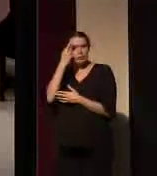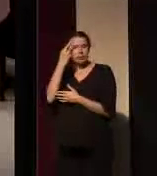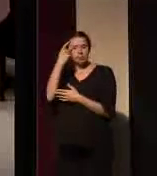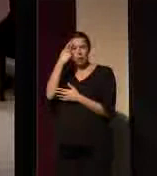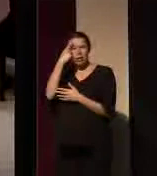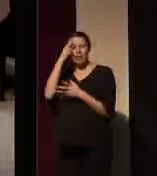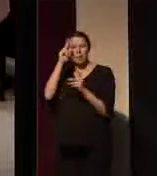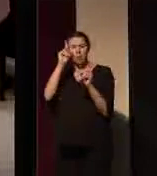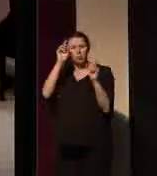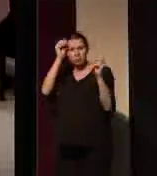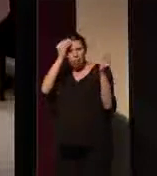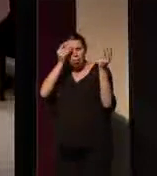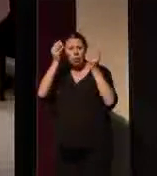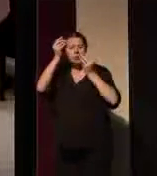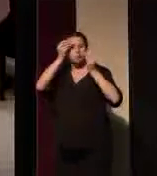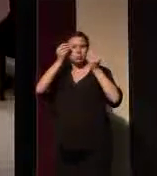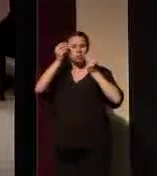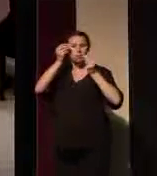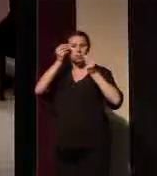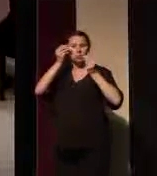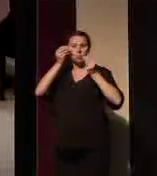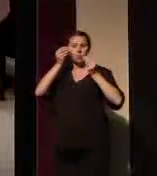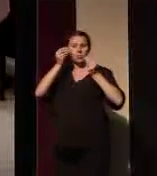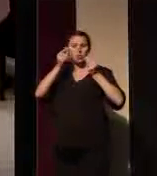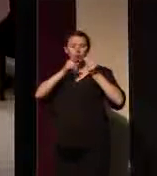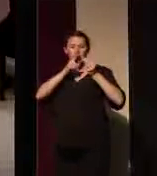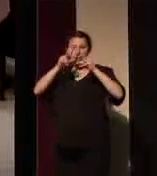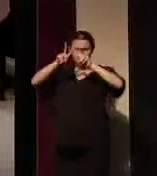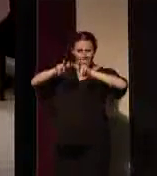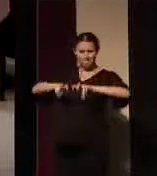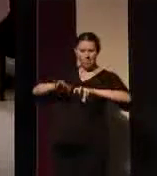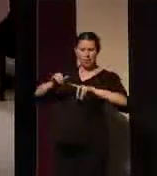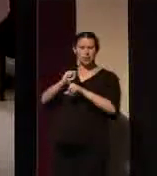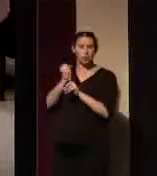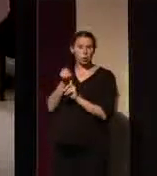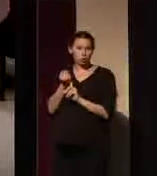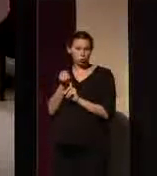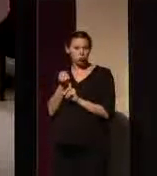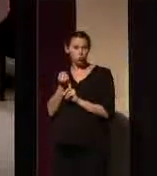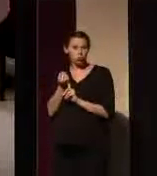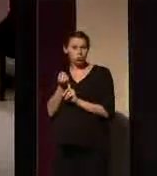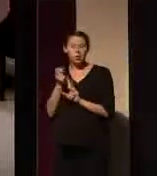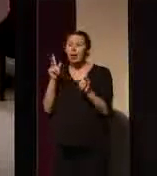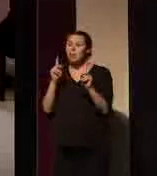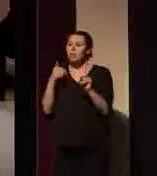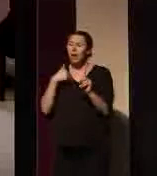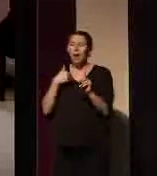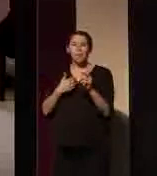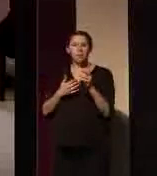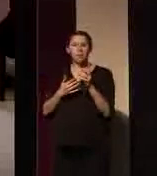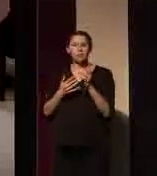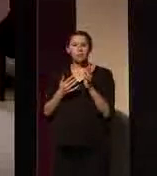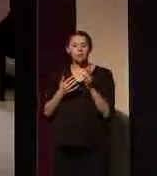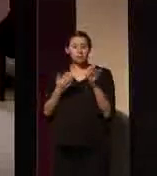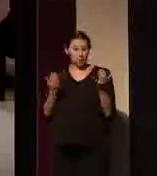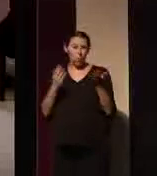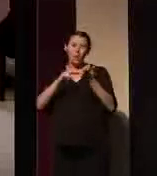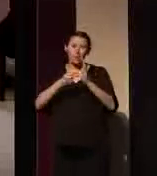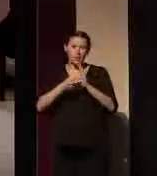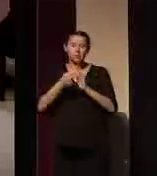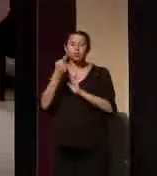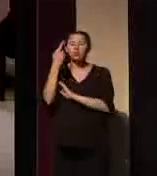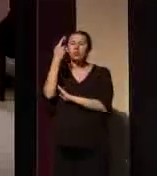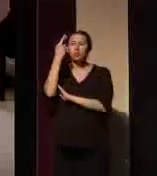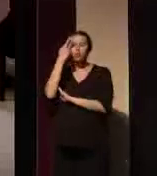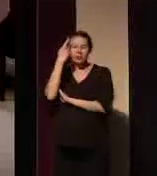situation. And those people that have the most logical, and because here's what I mean by reasonable-minded.